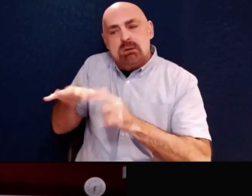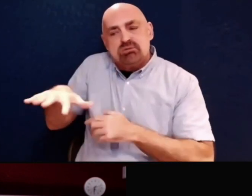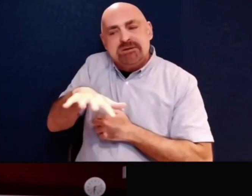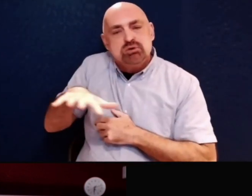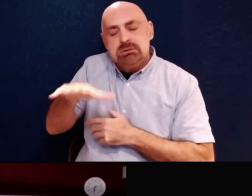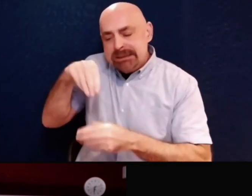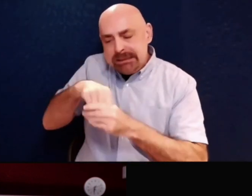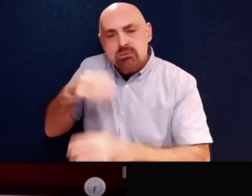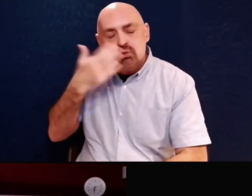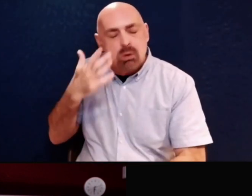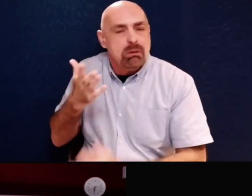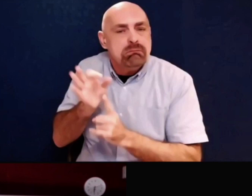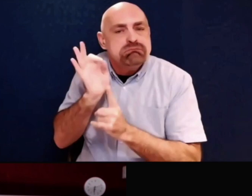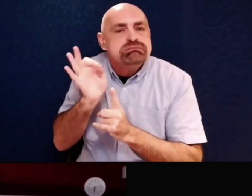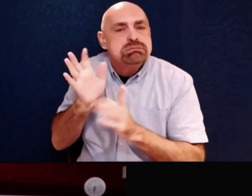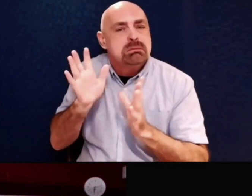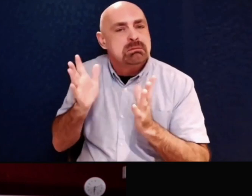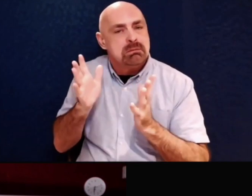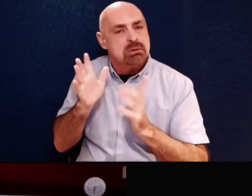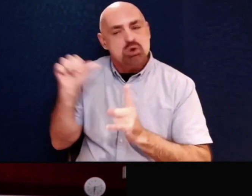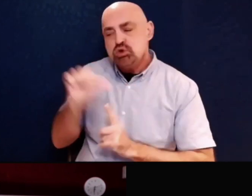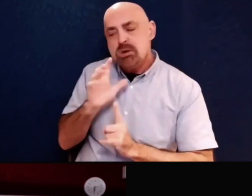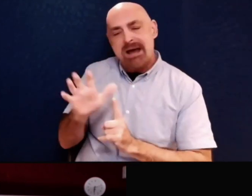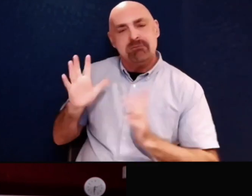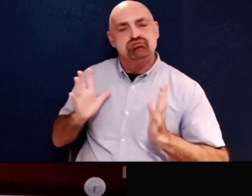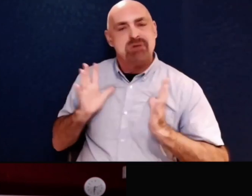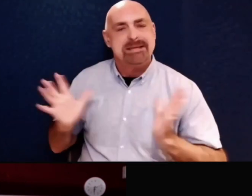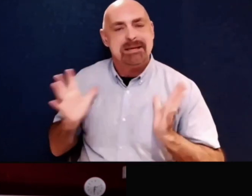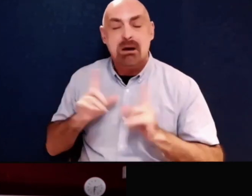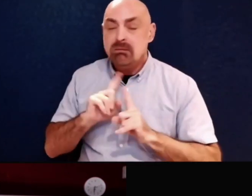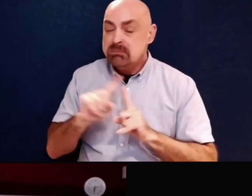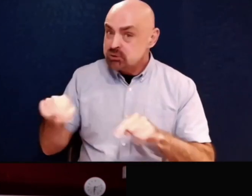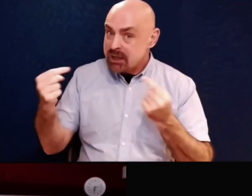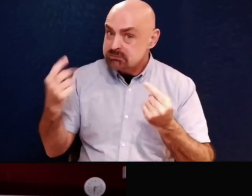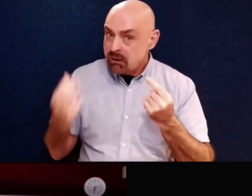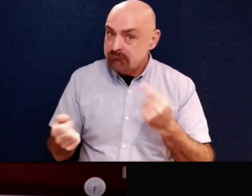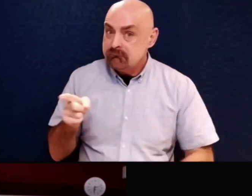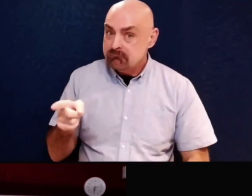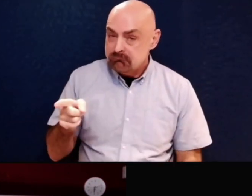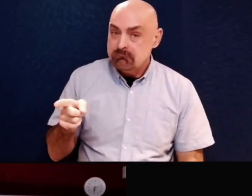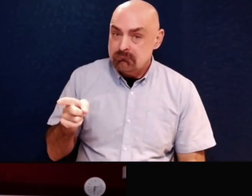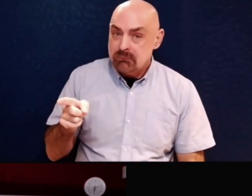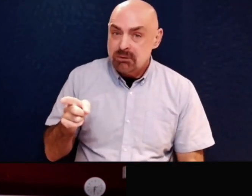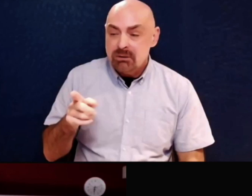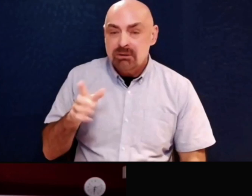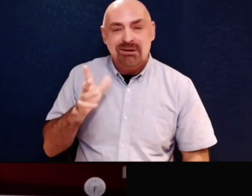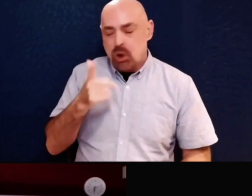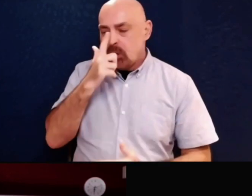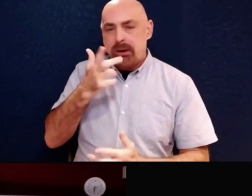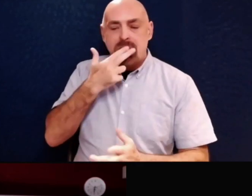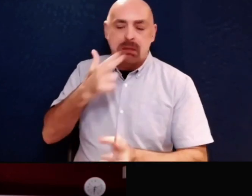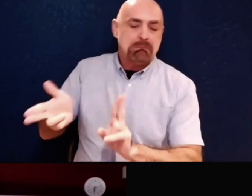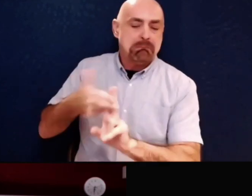and school's obviously the place where children are. But there are challenges to that as well, thinking about stigma within the schools and